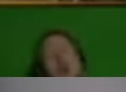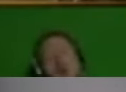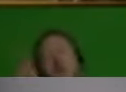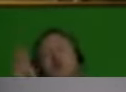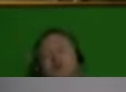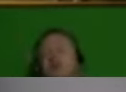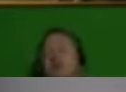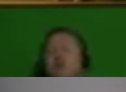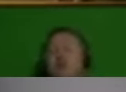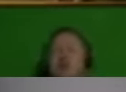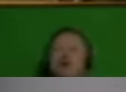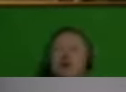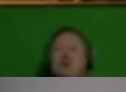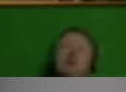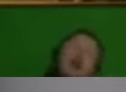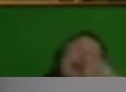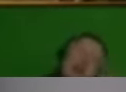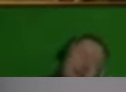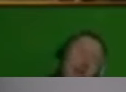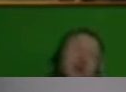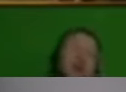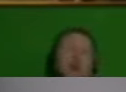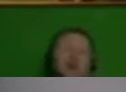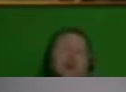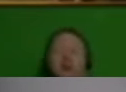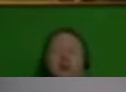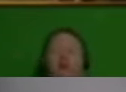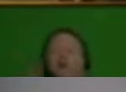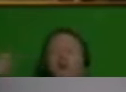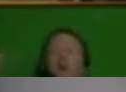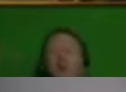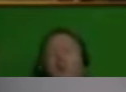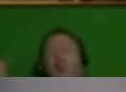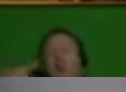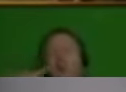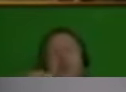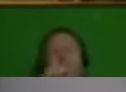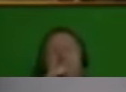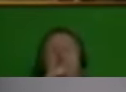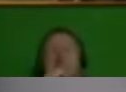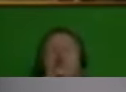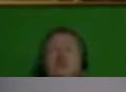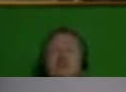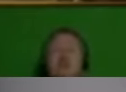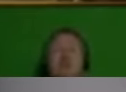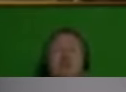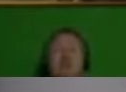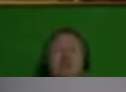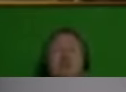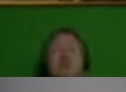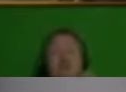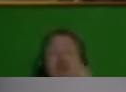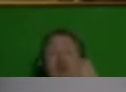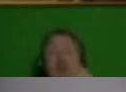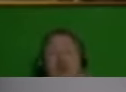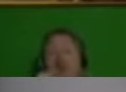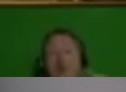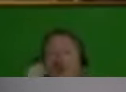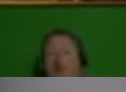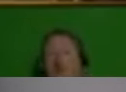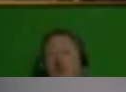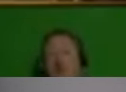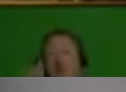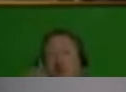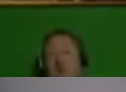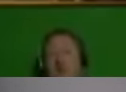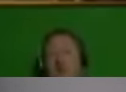increasing. On the other hand, increasing revenue entails either increasing the tax rate, in